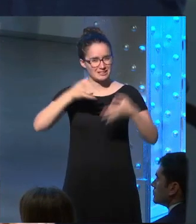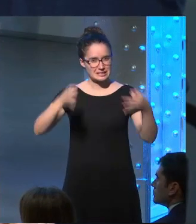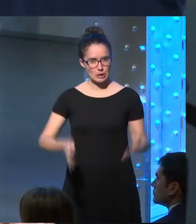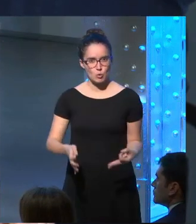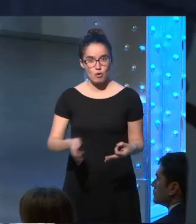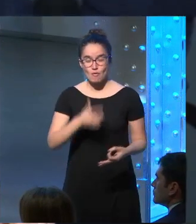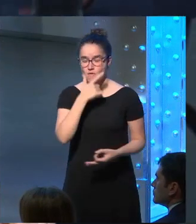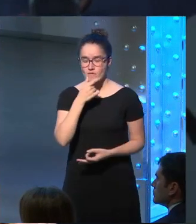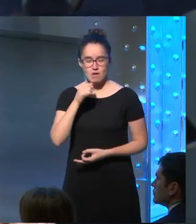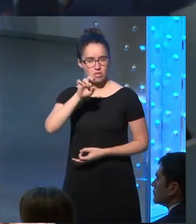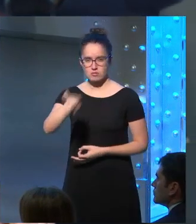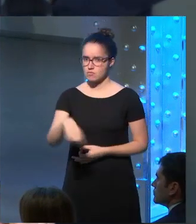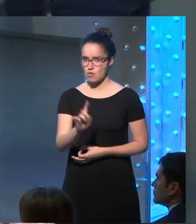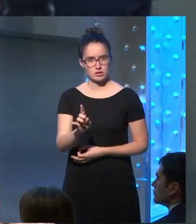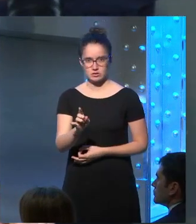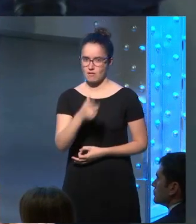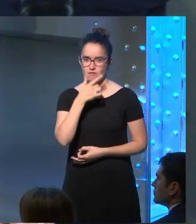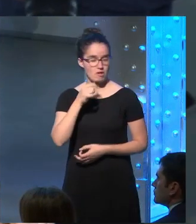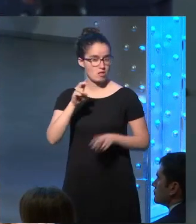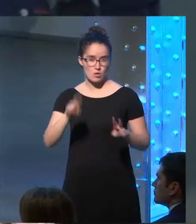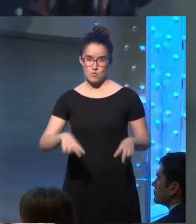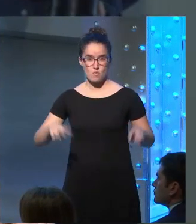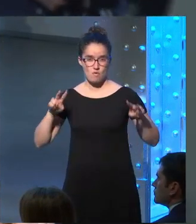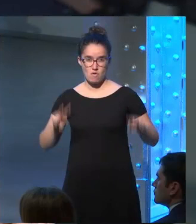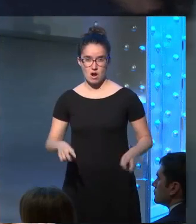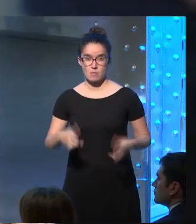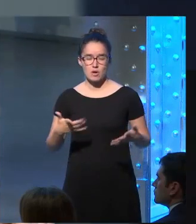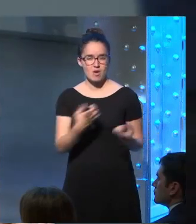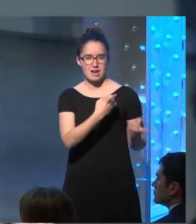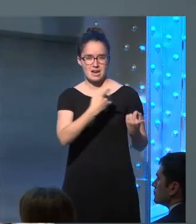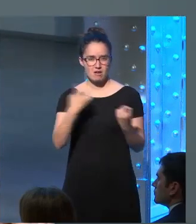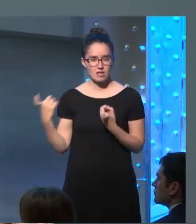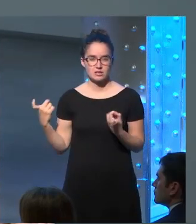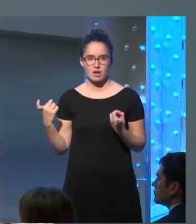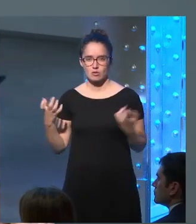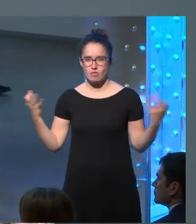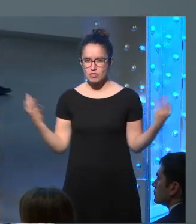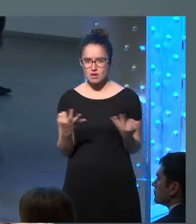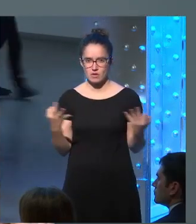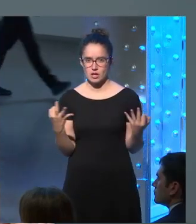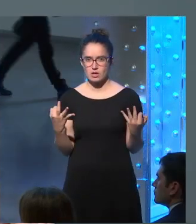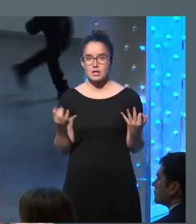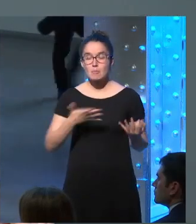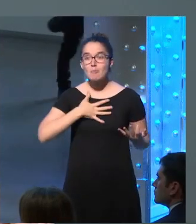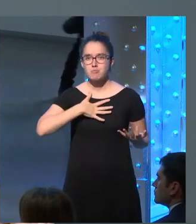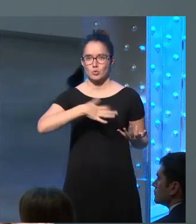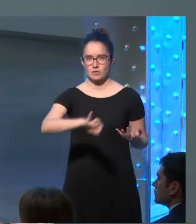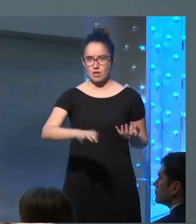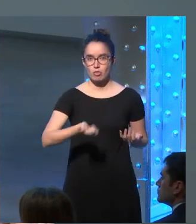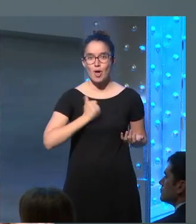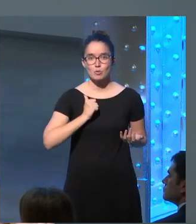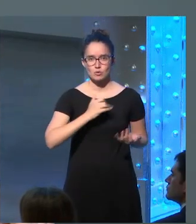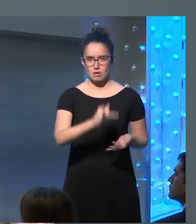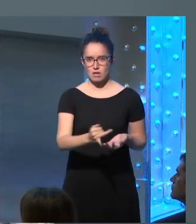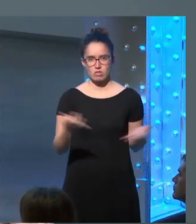people who are going to take advantage of it. It is not going to be easy, it never was, but it is necessary